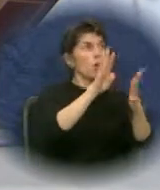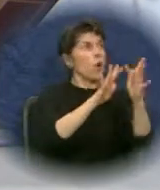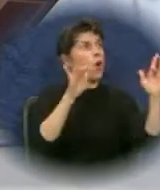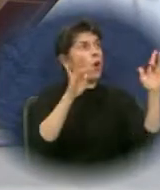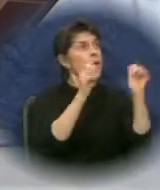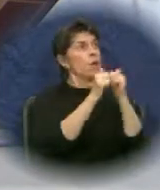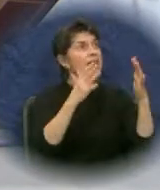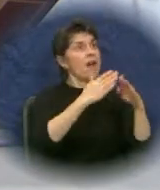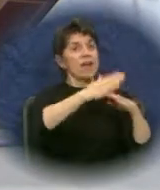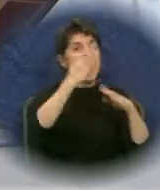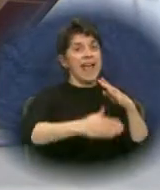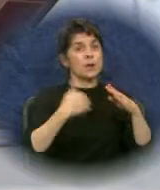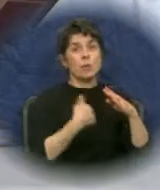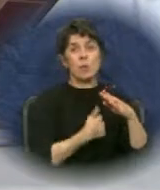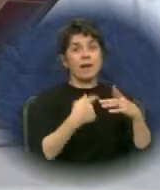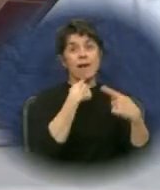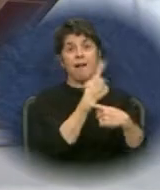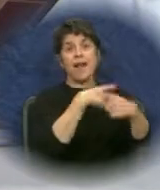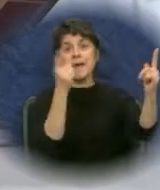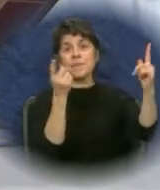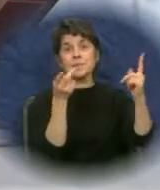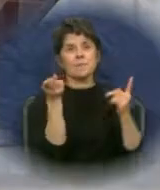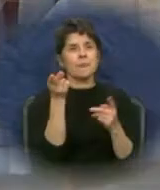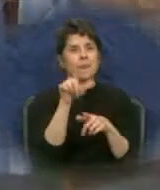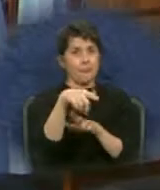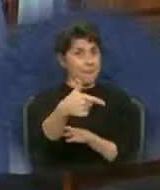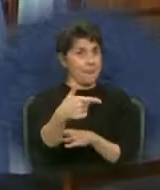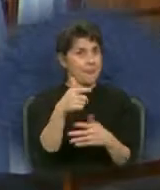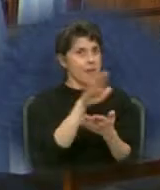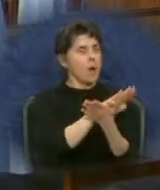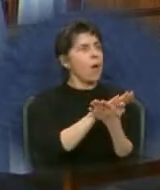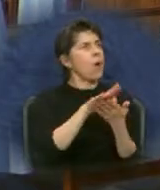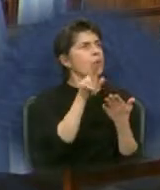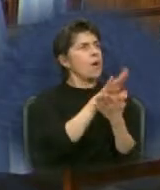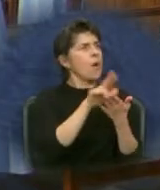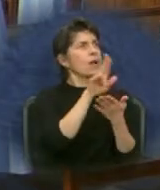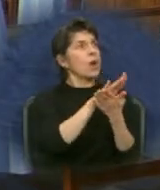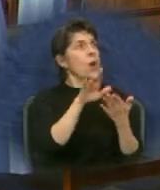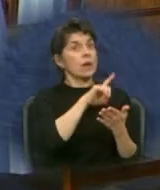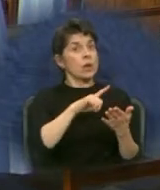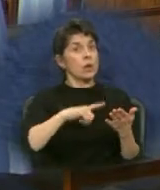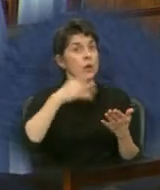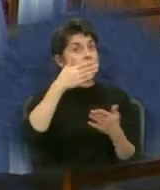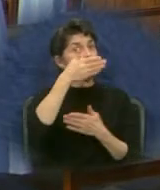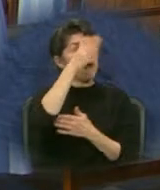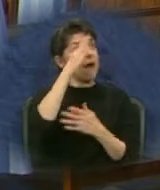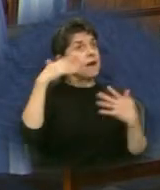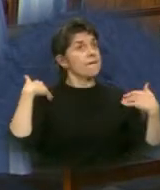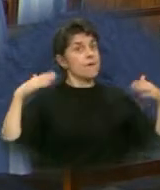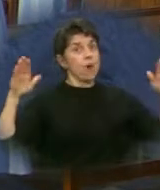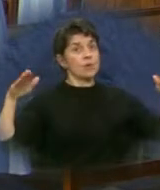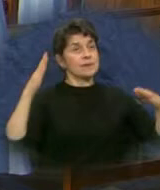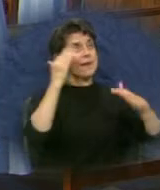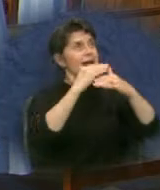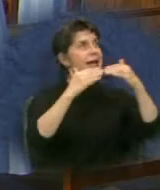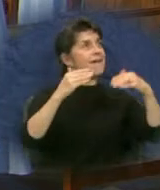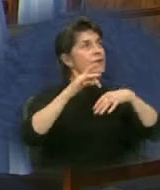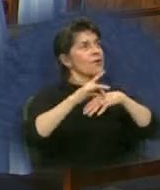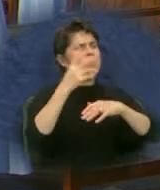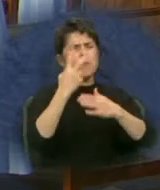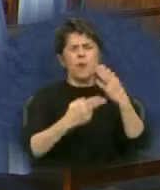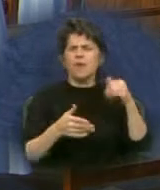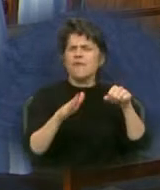end we acclaim. Holy, holy, holy, holy Lord God of hosts, heaven and earth are full of your